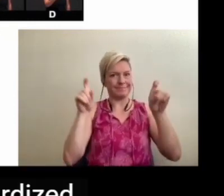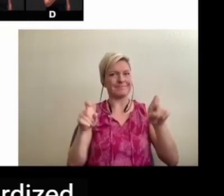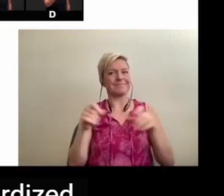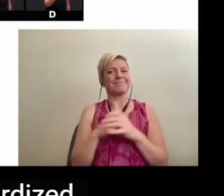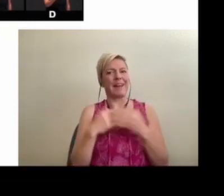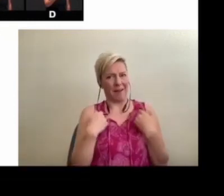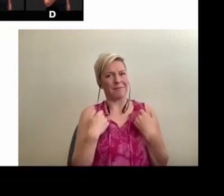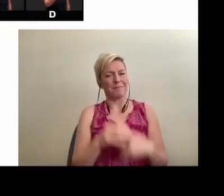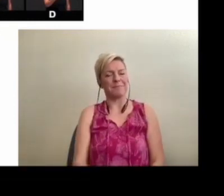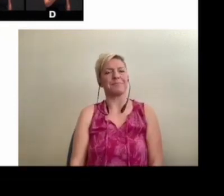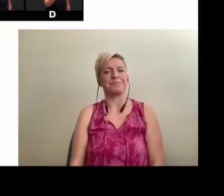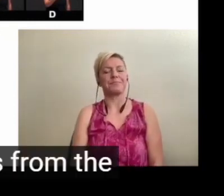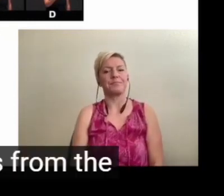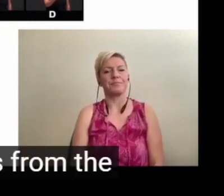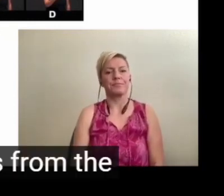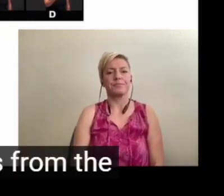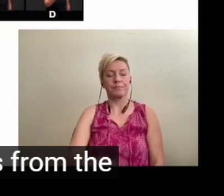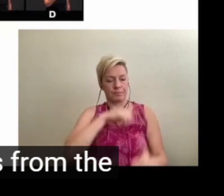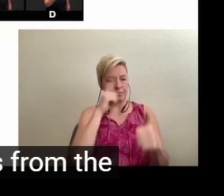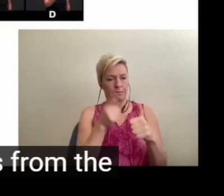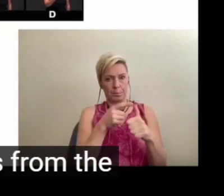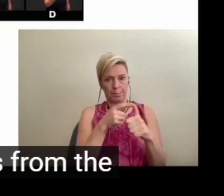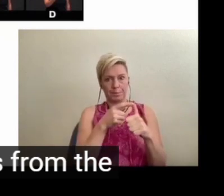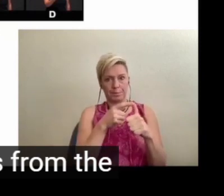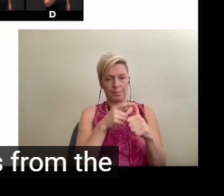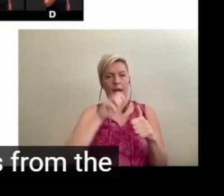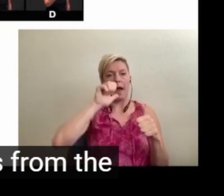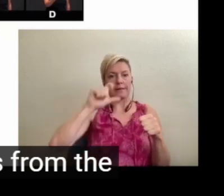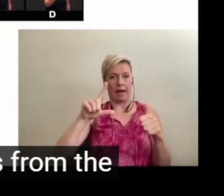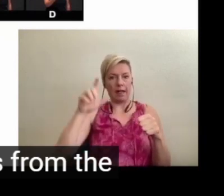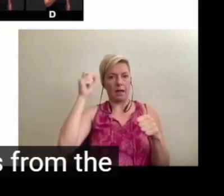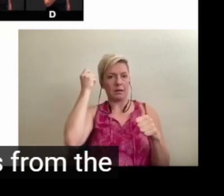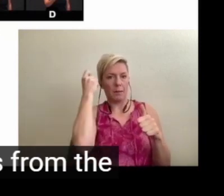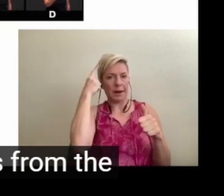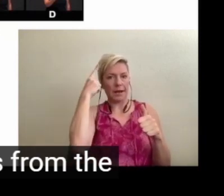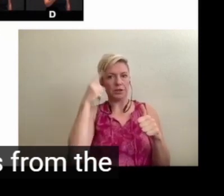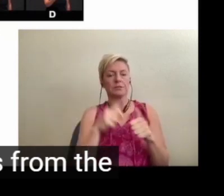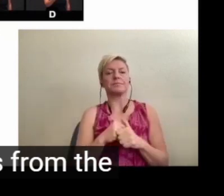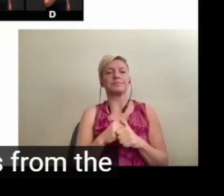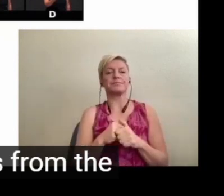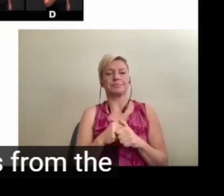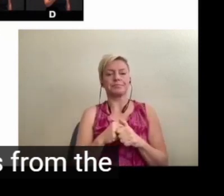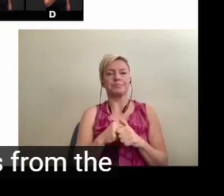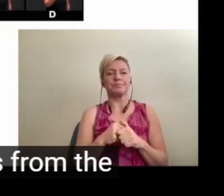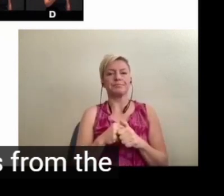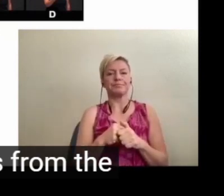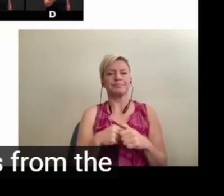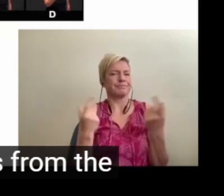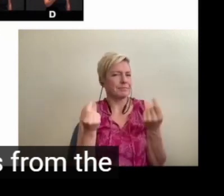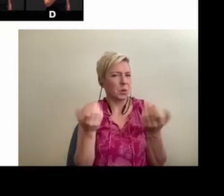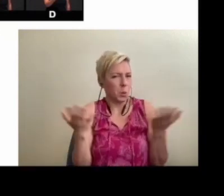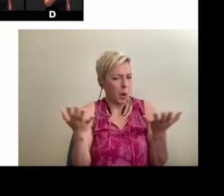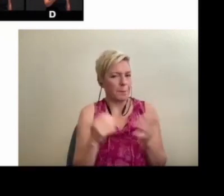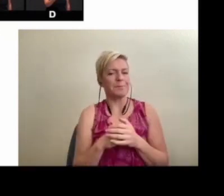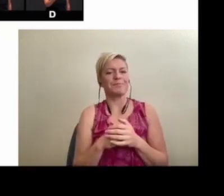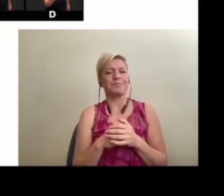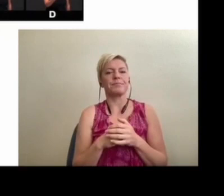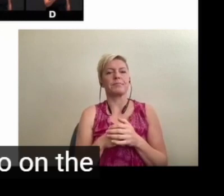standardized. The figure shows two example items from the ASL comprehension test.